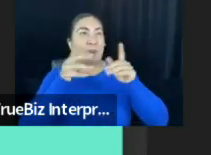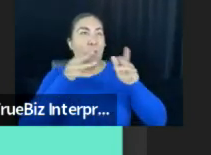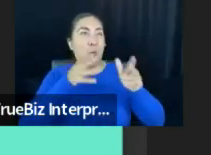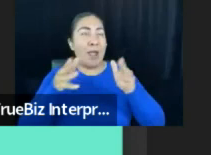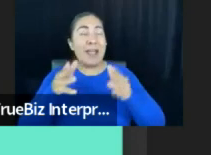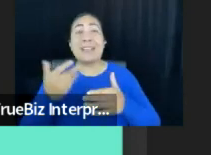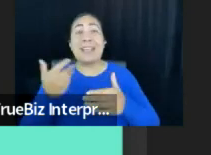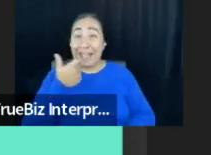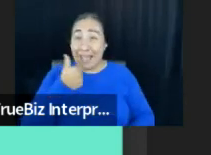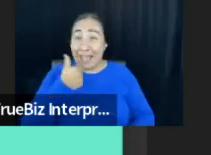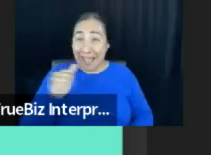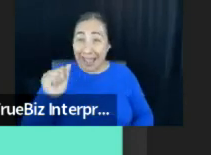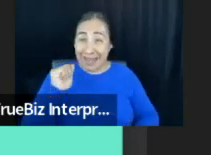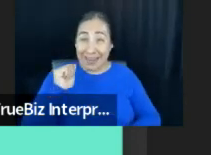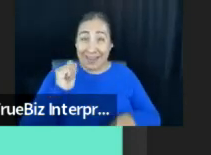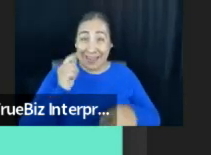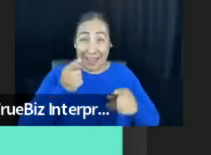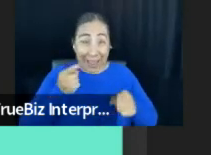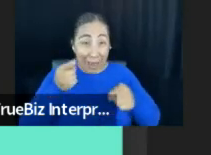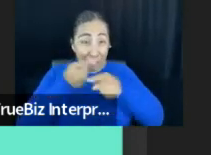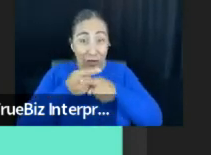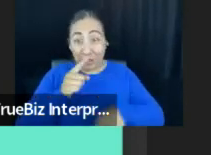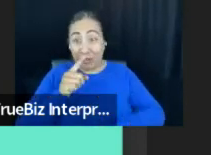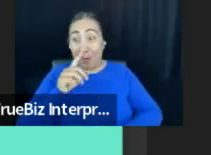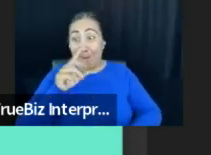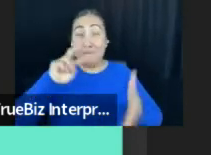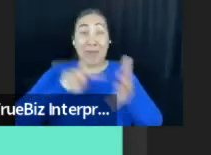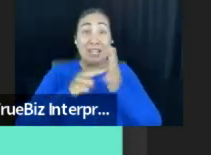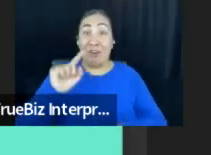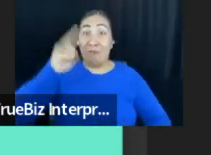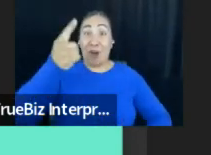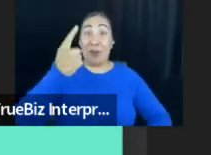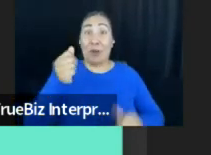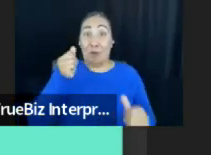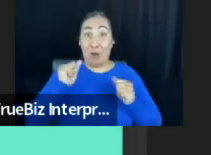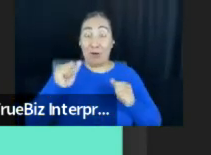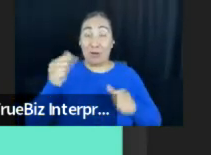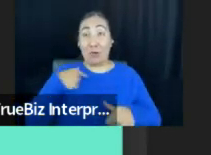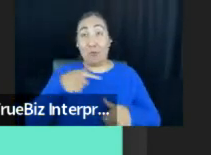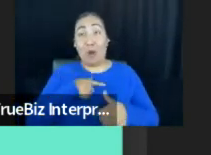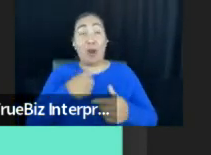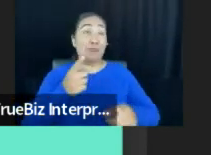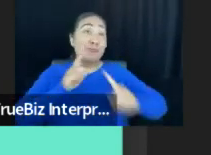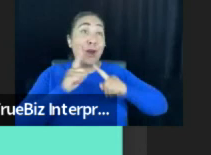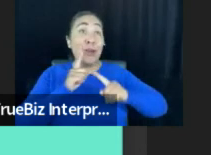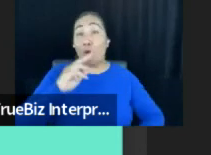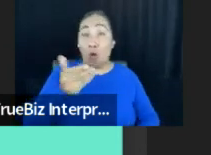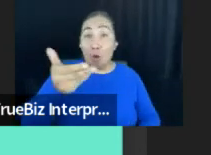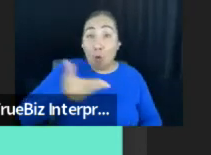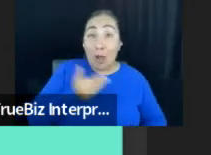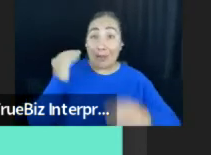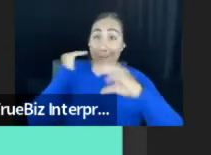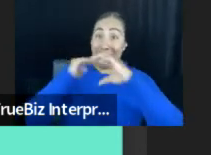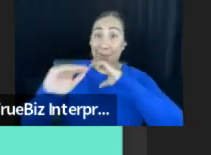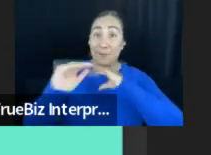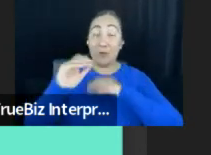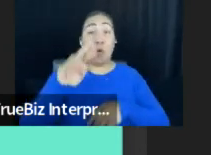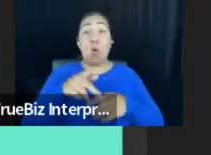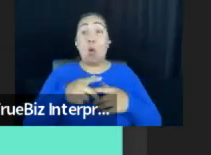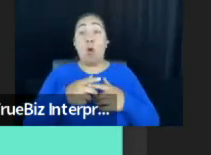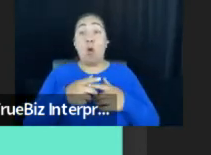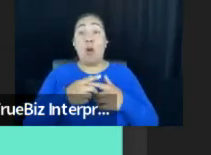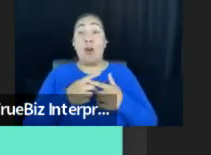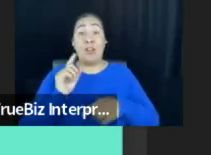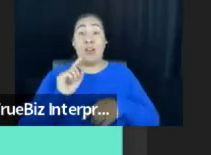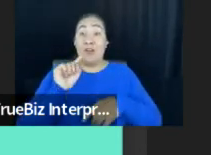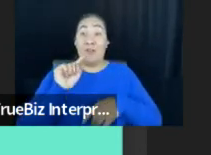first rehearsal where we're talking to everybody, or in welcome emails, or on the first day of tech, just consistently reminding